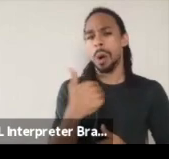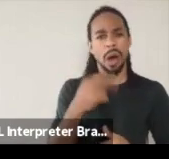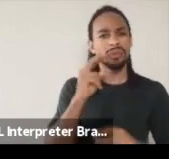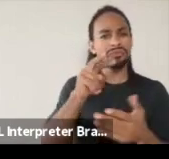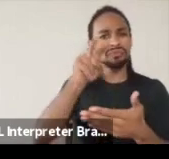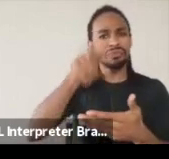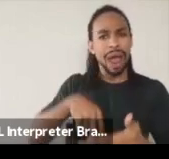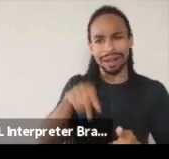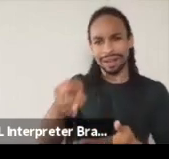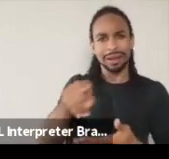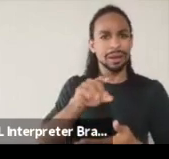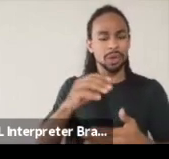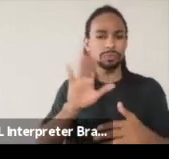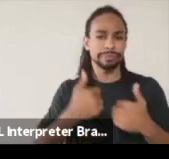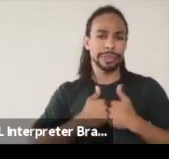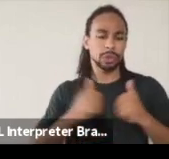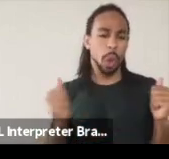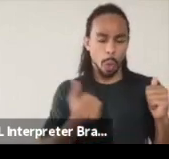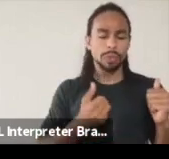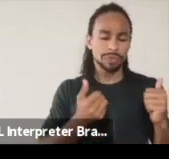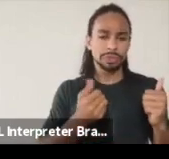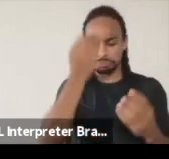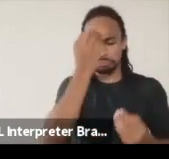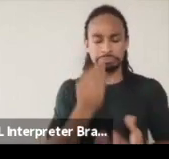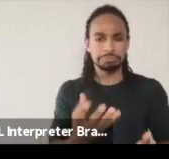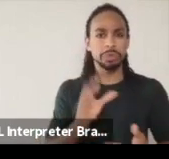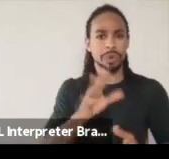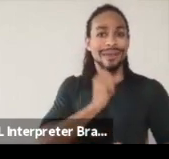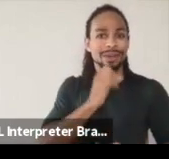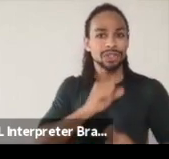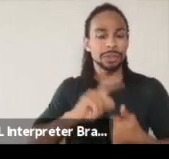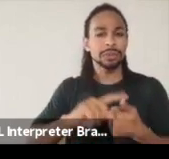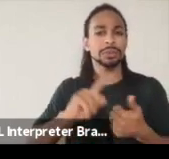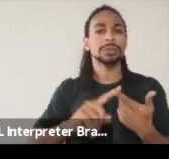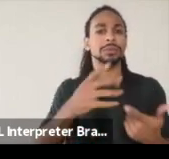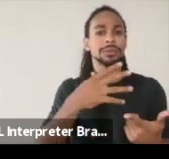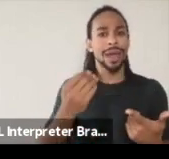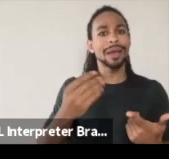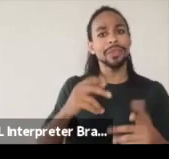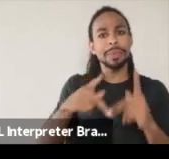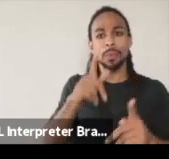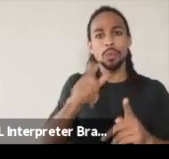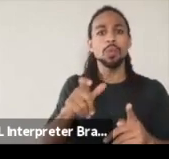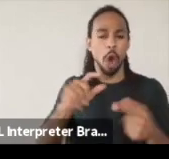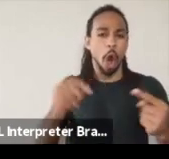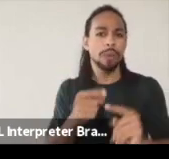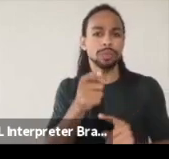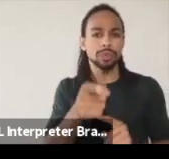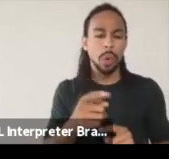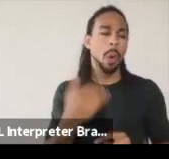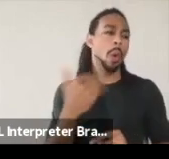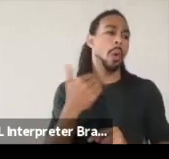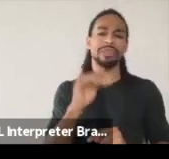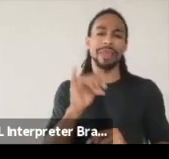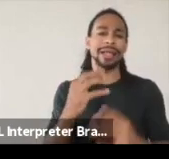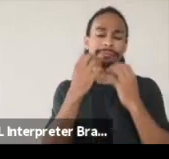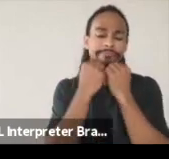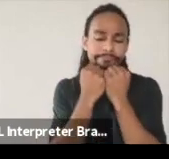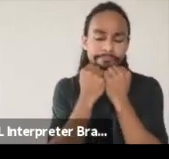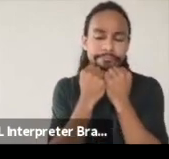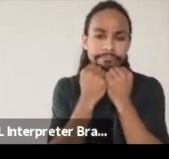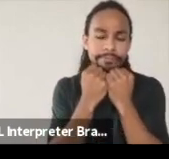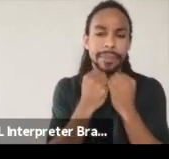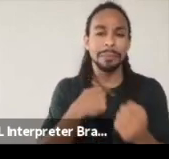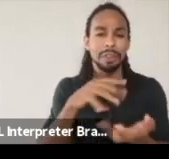which you were harmed and the people who harmed you. And that is always sacred sharing. I'm learning how to share space over